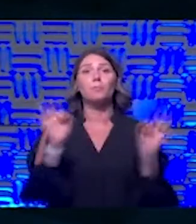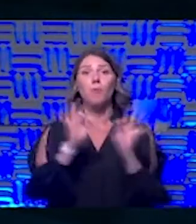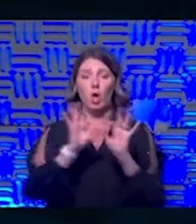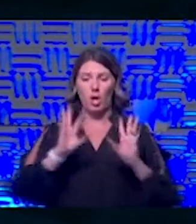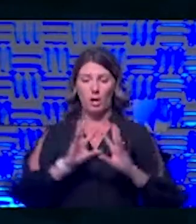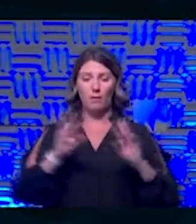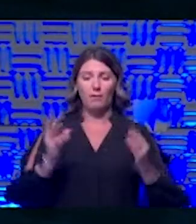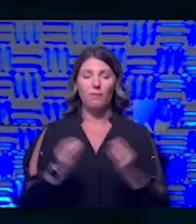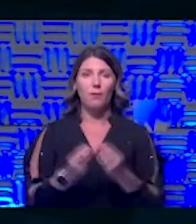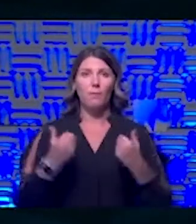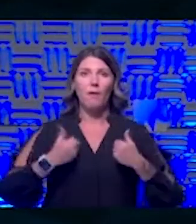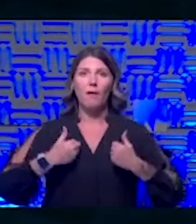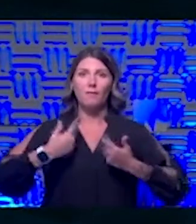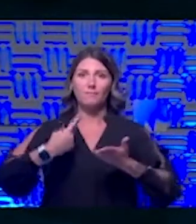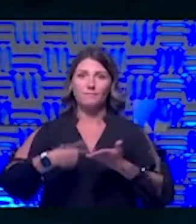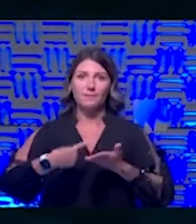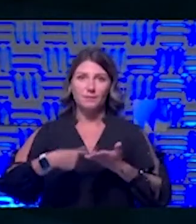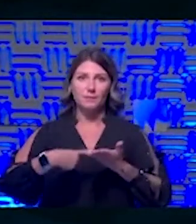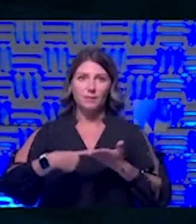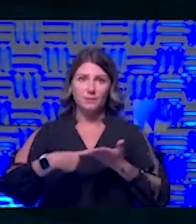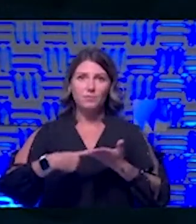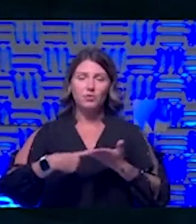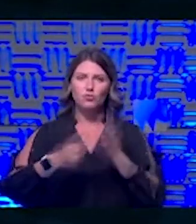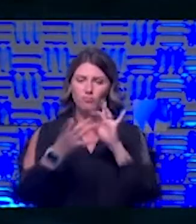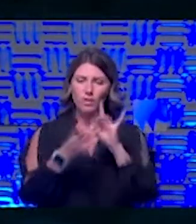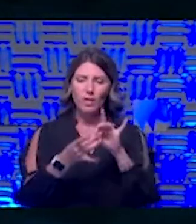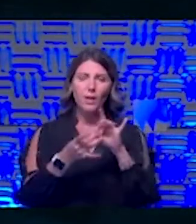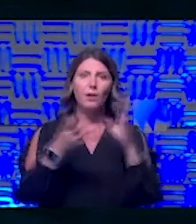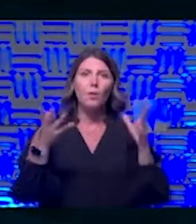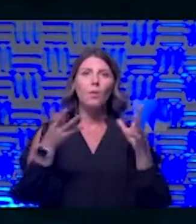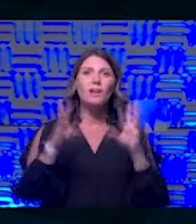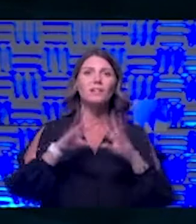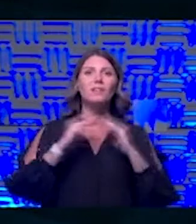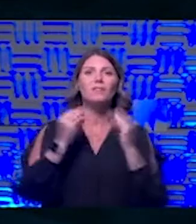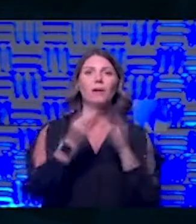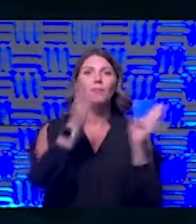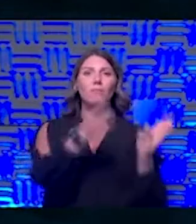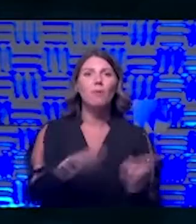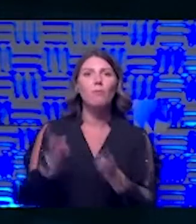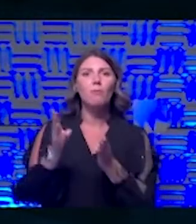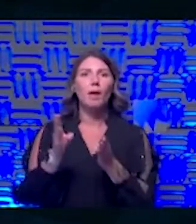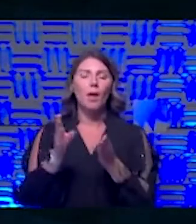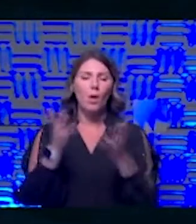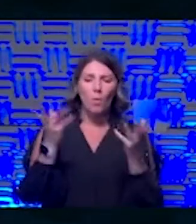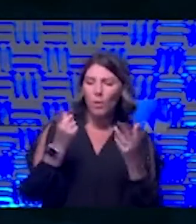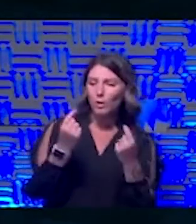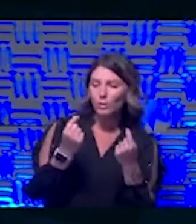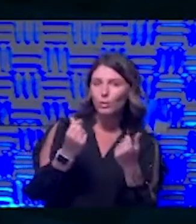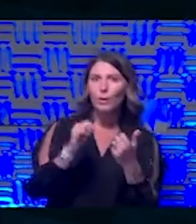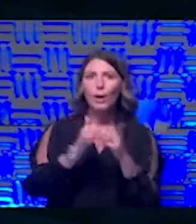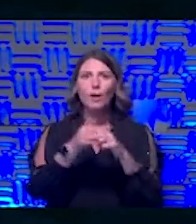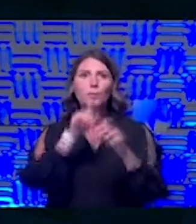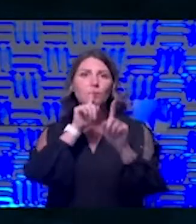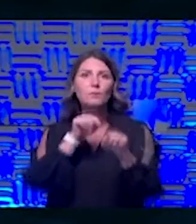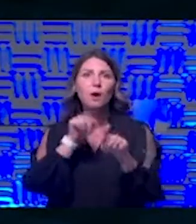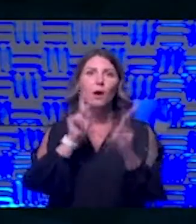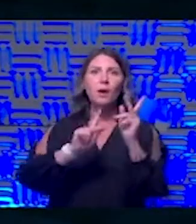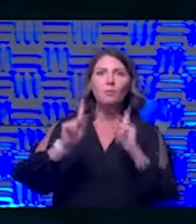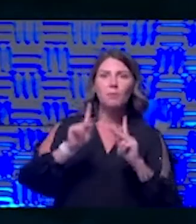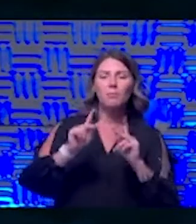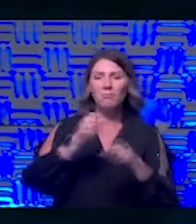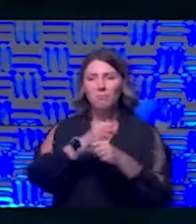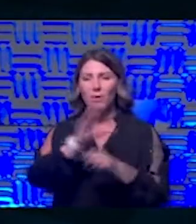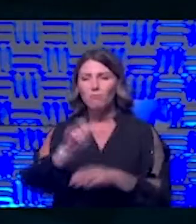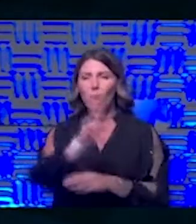these discussions around what is the family plan? What are we going to do? How are we going to respond to this? We see people making their own